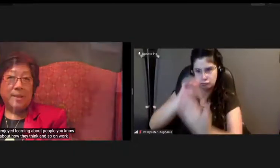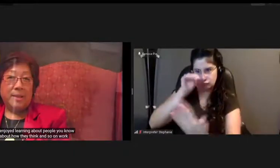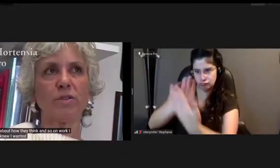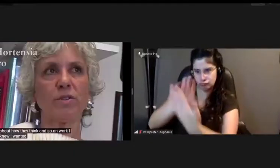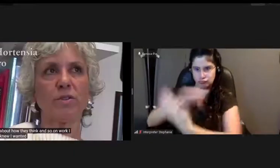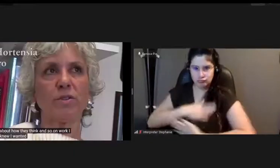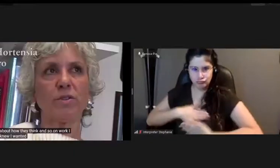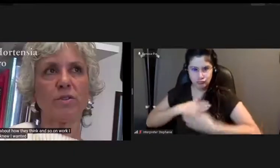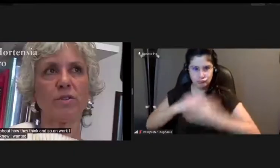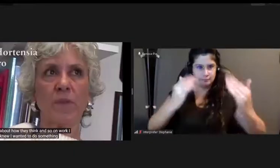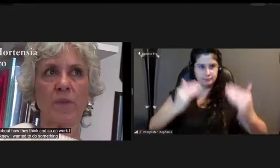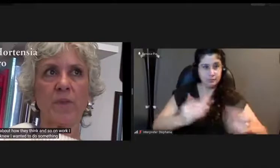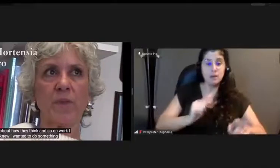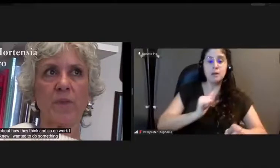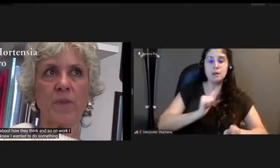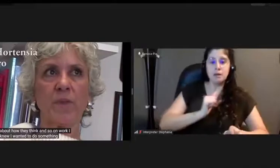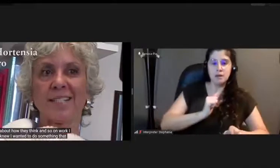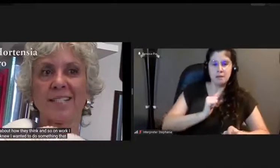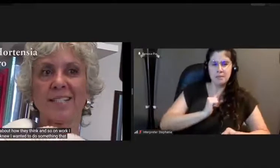I wanted to do something